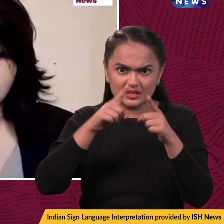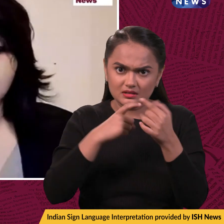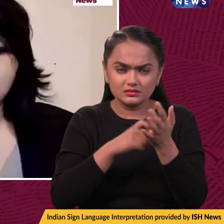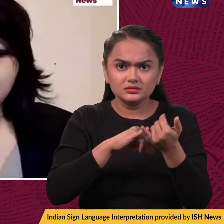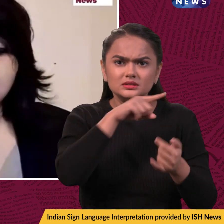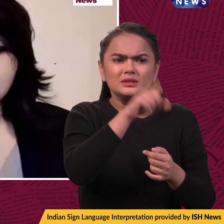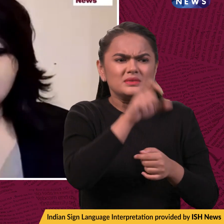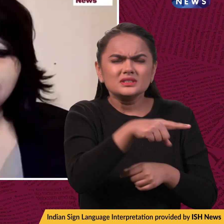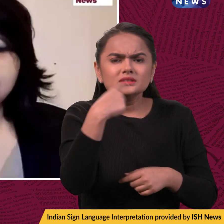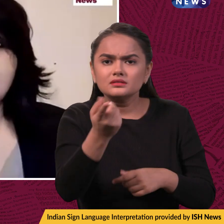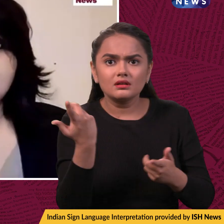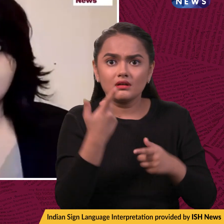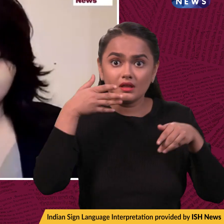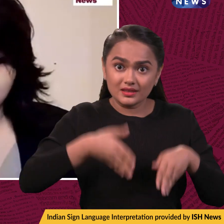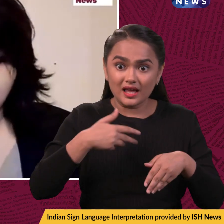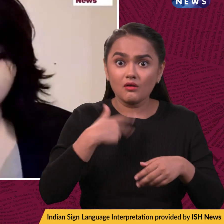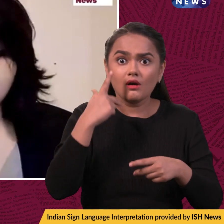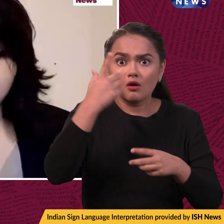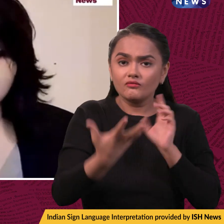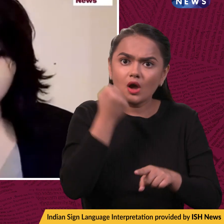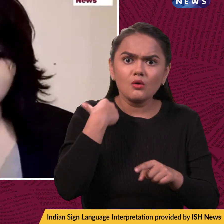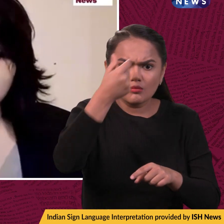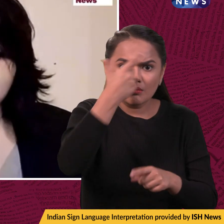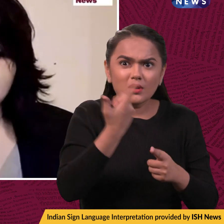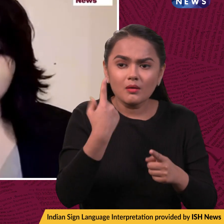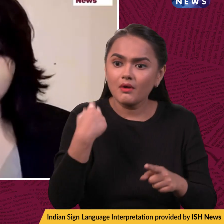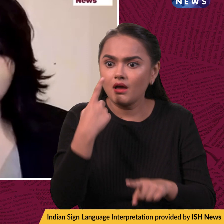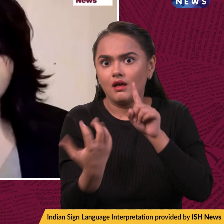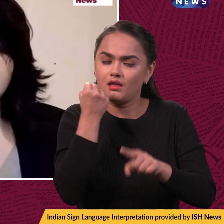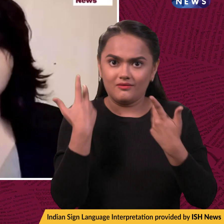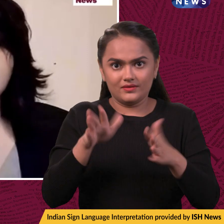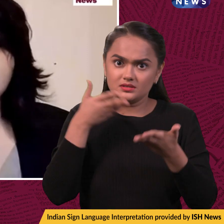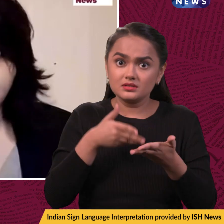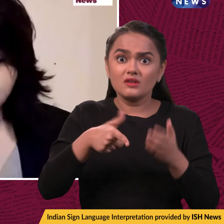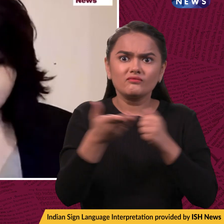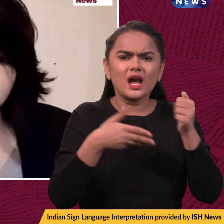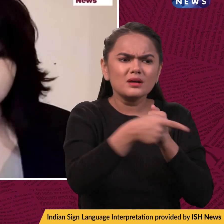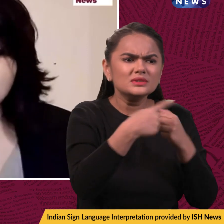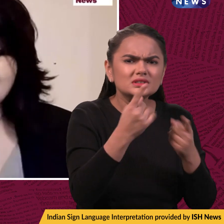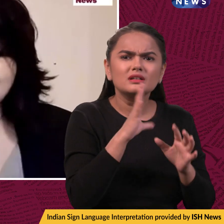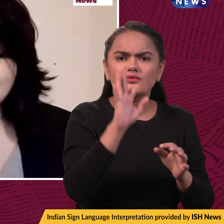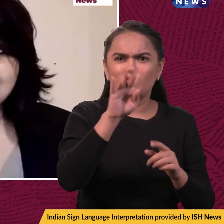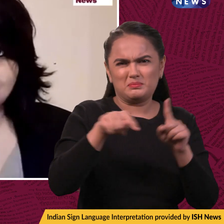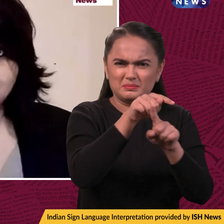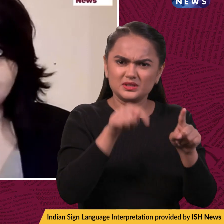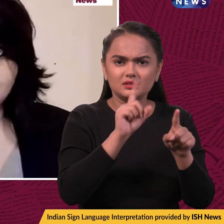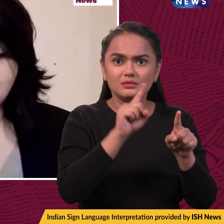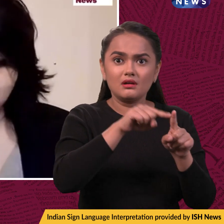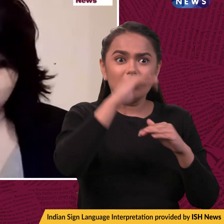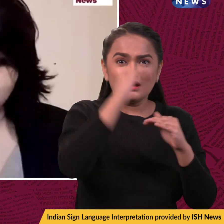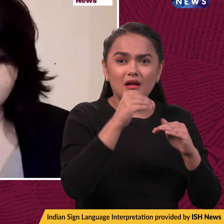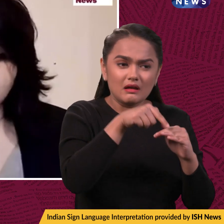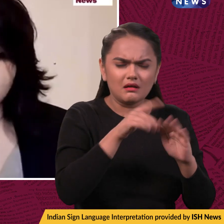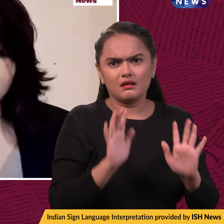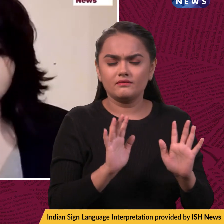Chandrachud said, and I quote, "Now the cat is out of the bag. Farmers' stubble burning is only contributing to 4%. It's insignificant,"